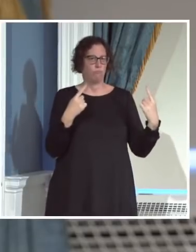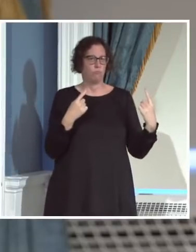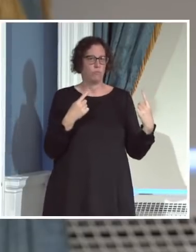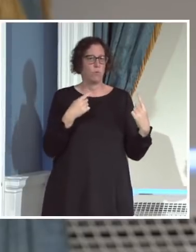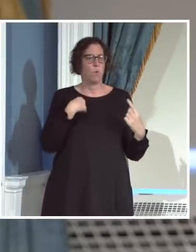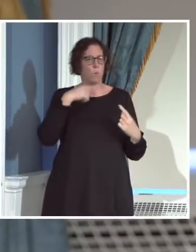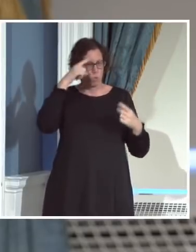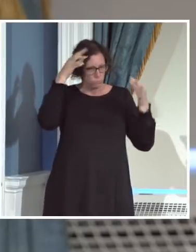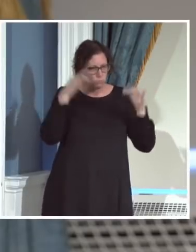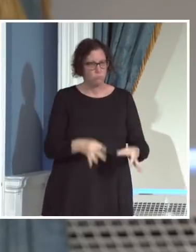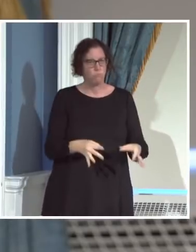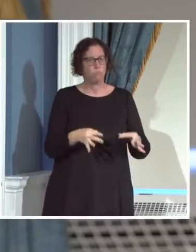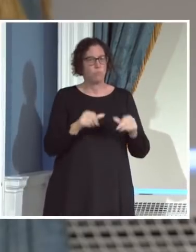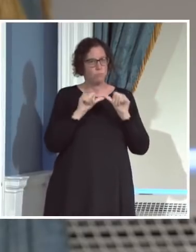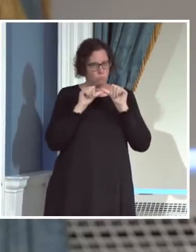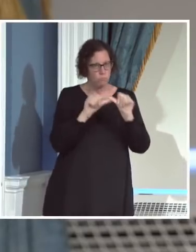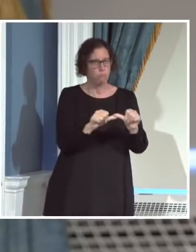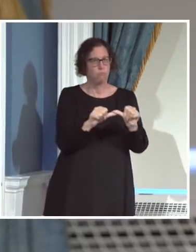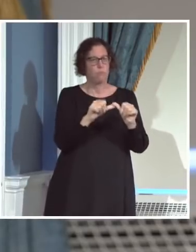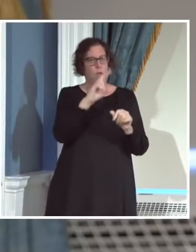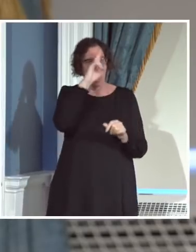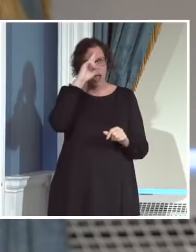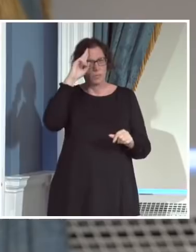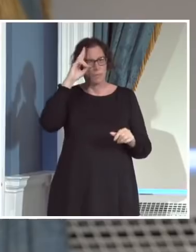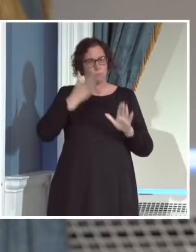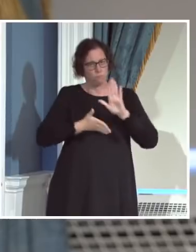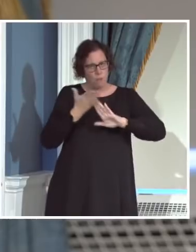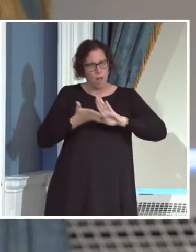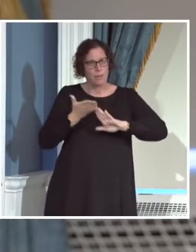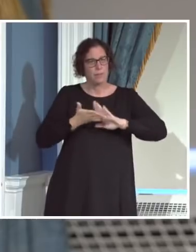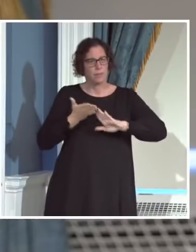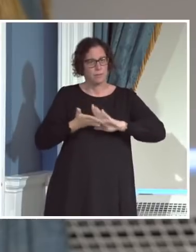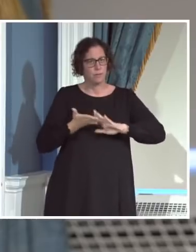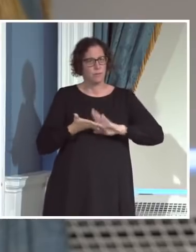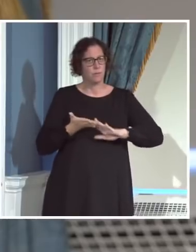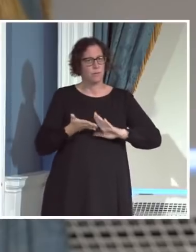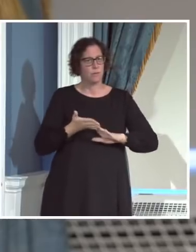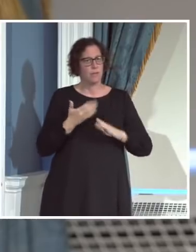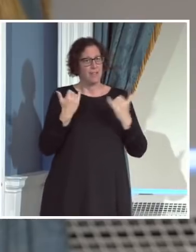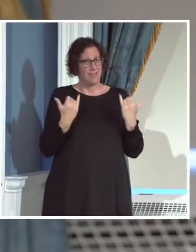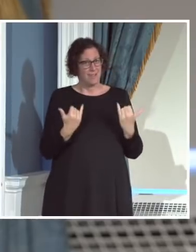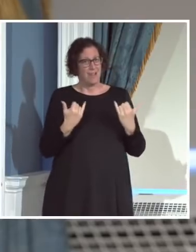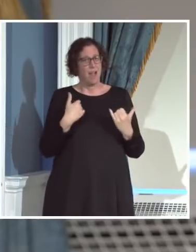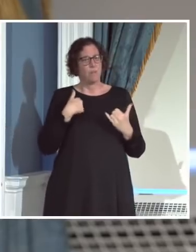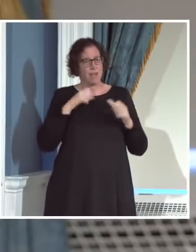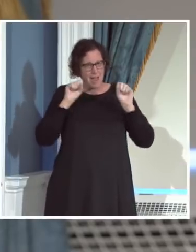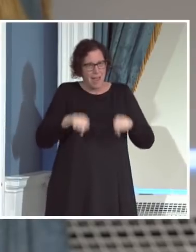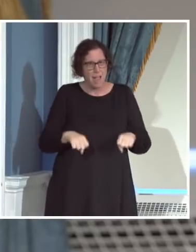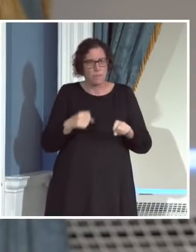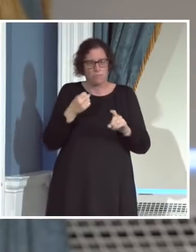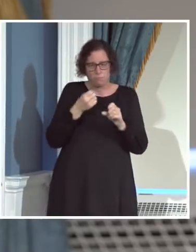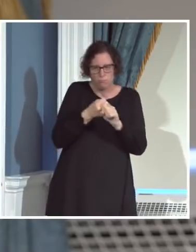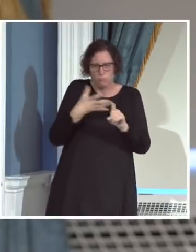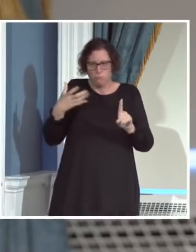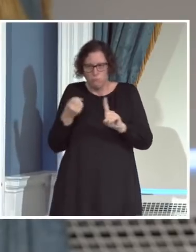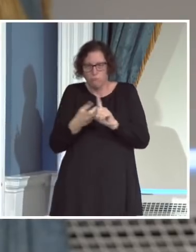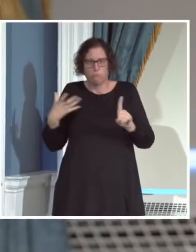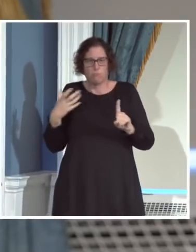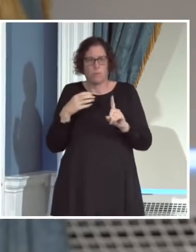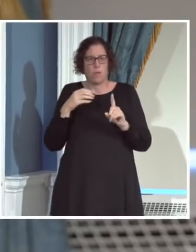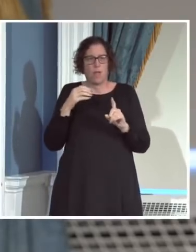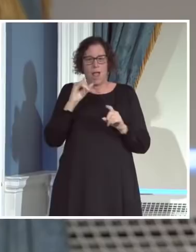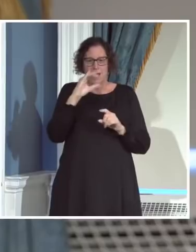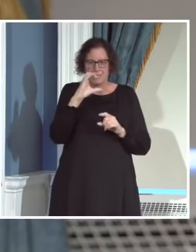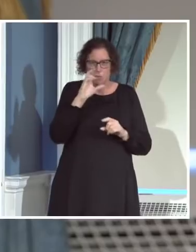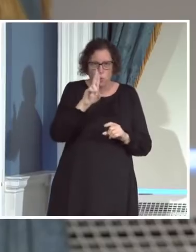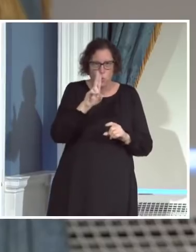that I'm able to expand to areas because I did have empty wards. I would also say that in